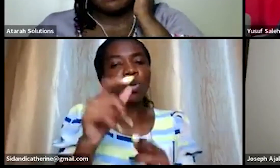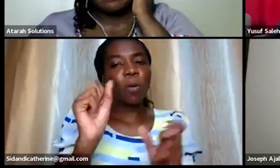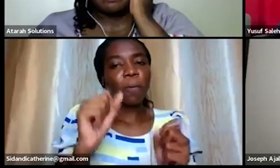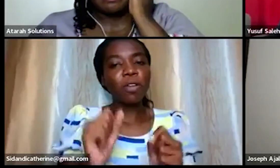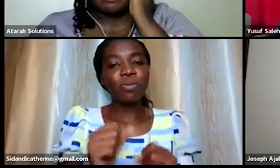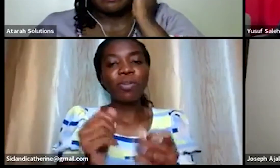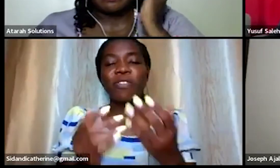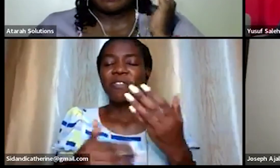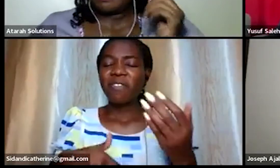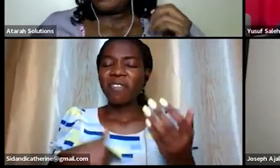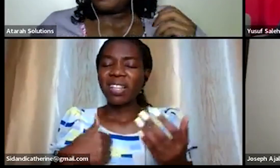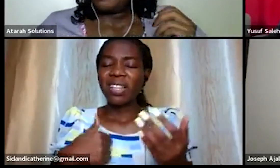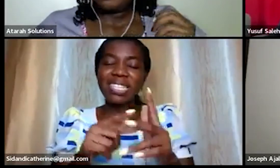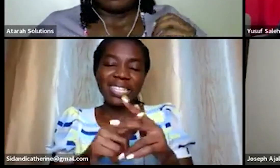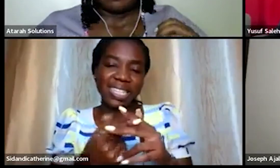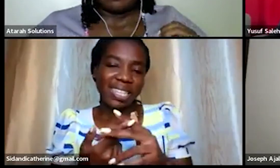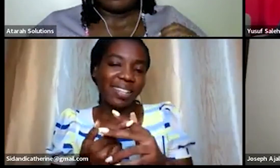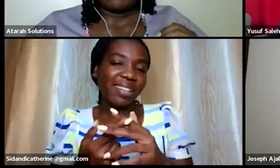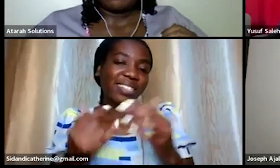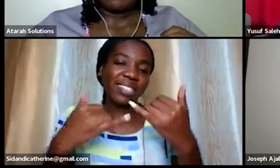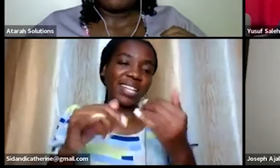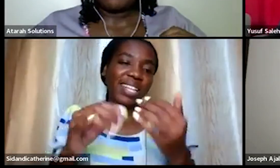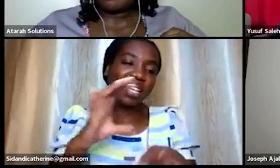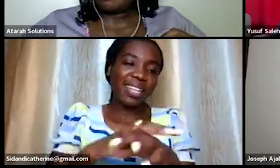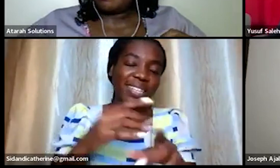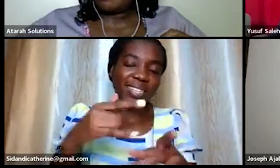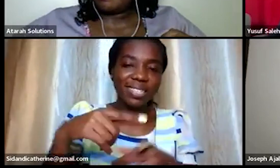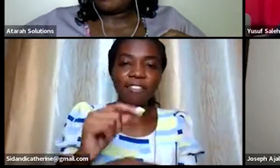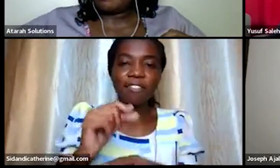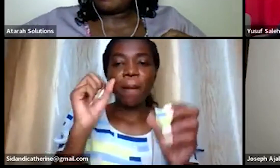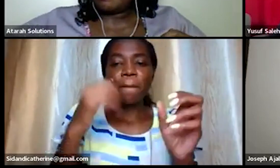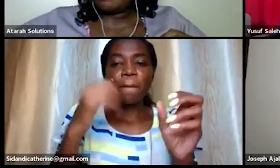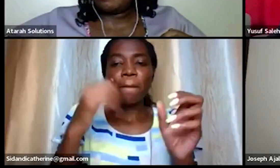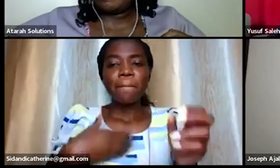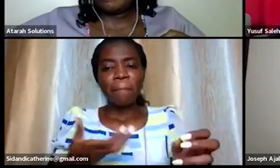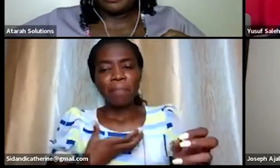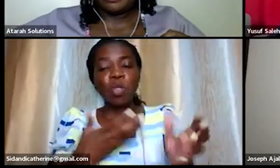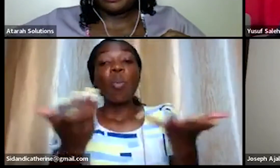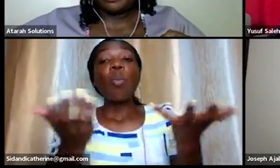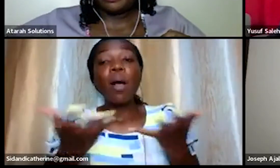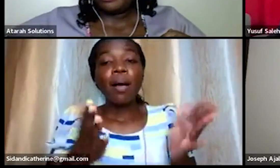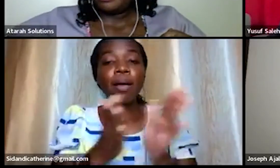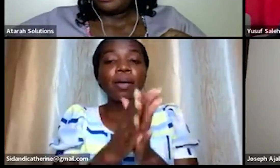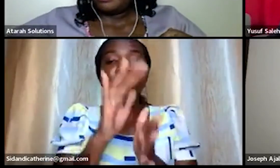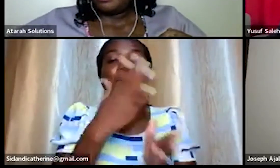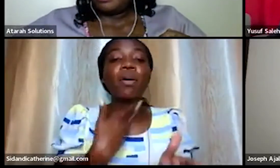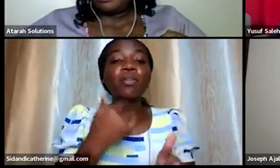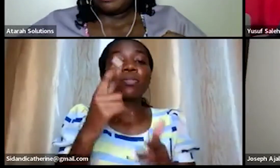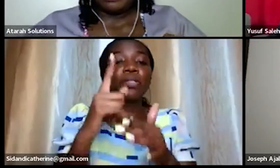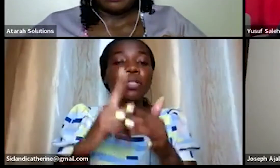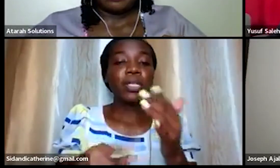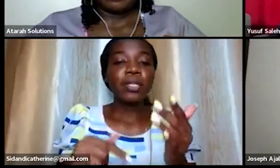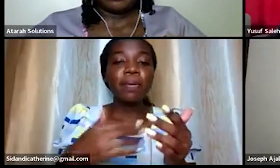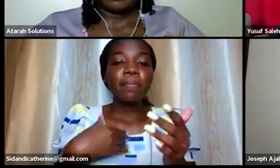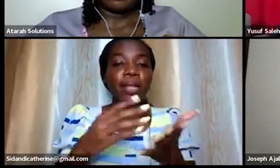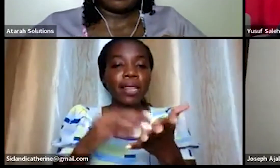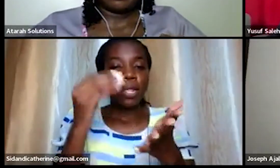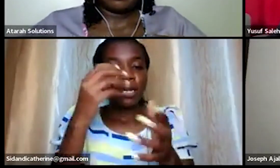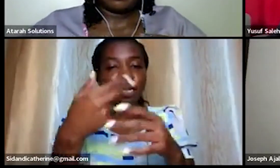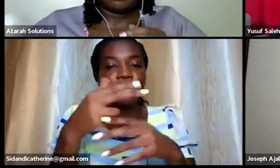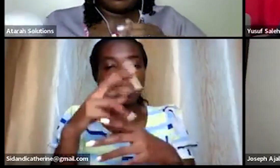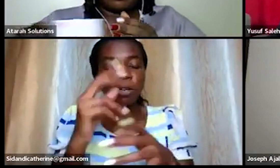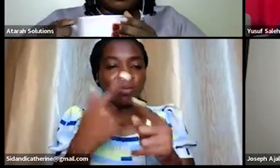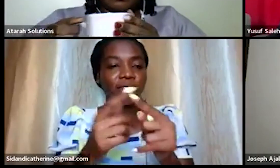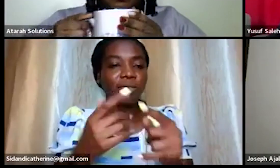to find yourself. Where do I belong? What do I want? If I'm doing, I learned HR, but I'm doing customer